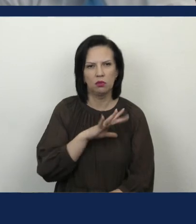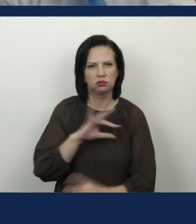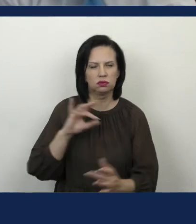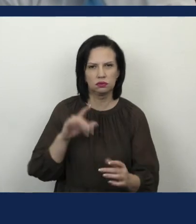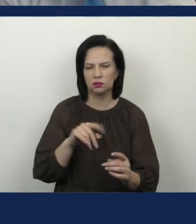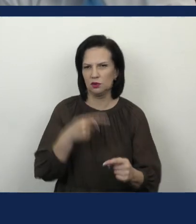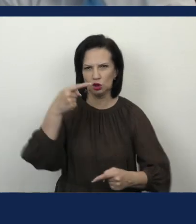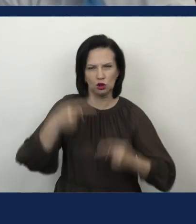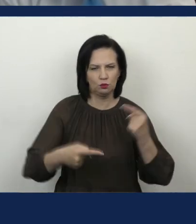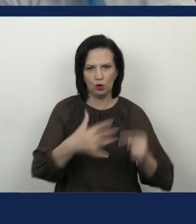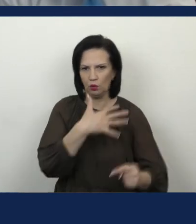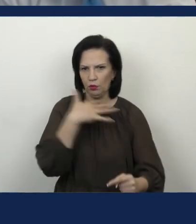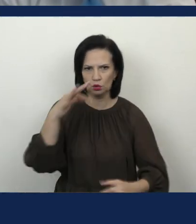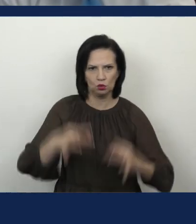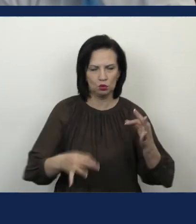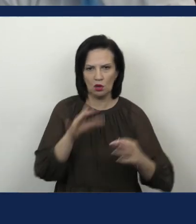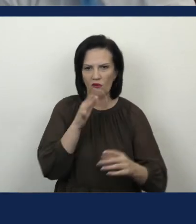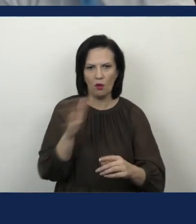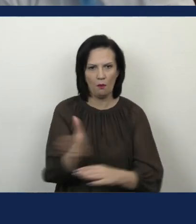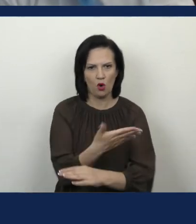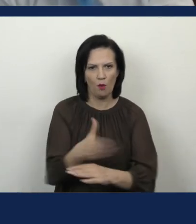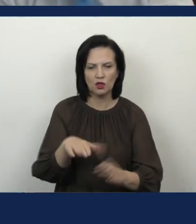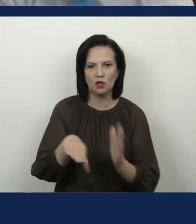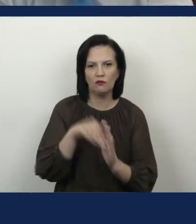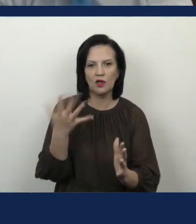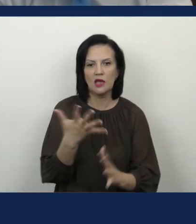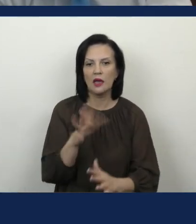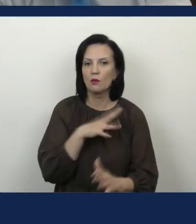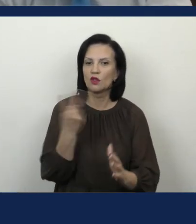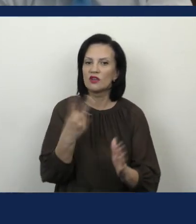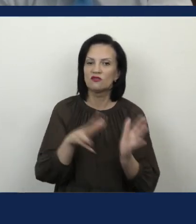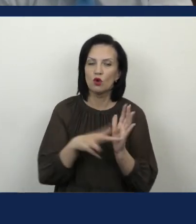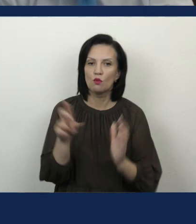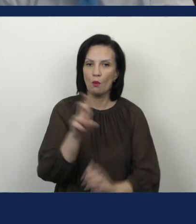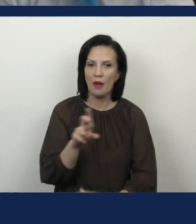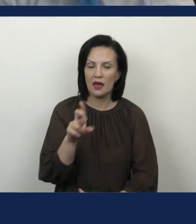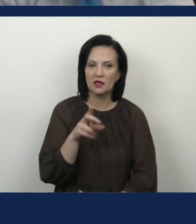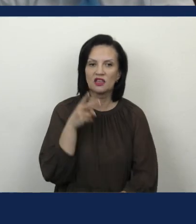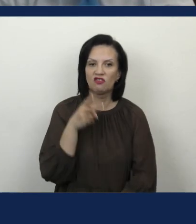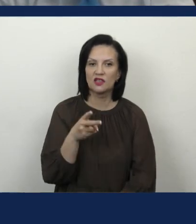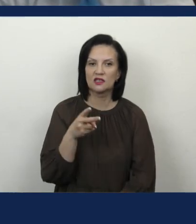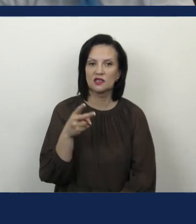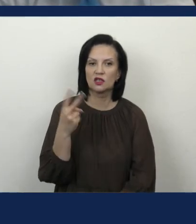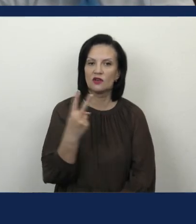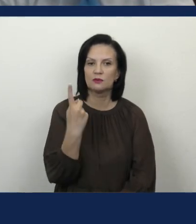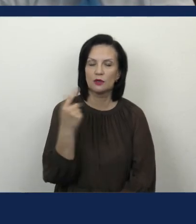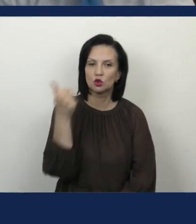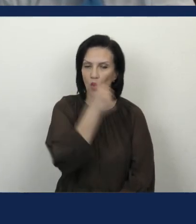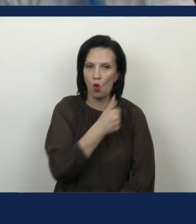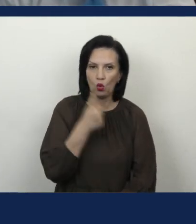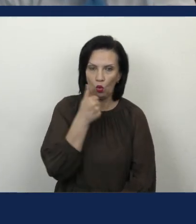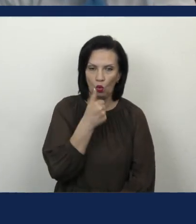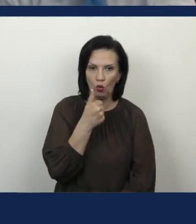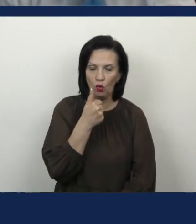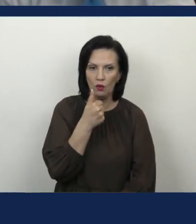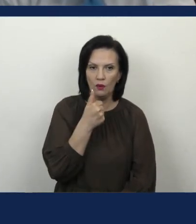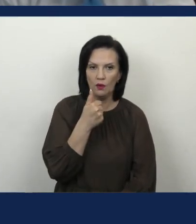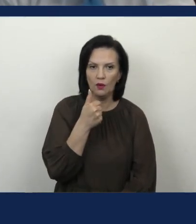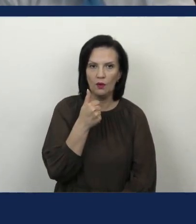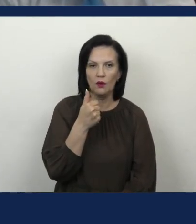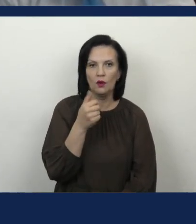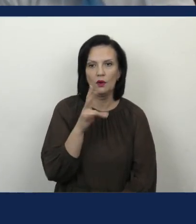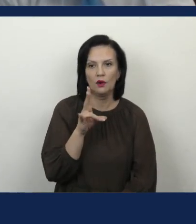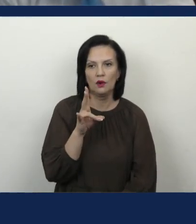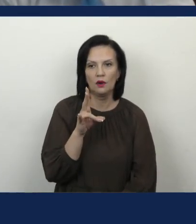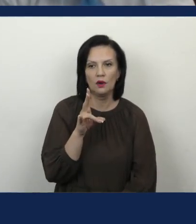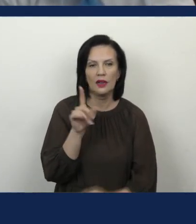MPs have caused a number of court cases during the interim election of the 28th of